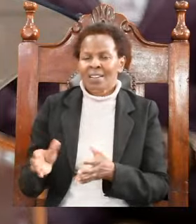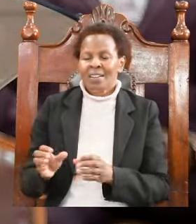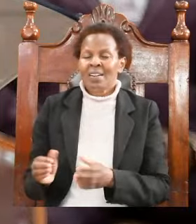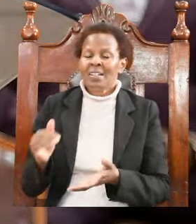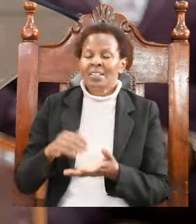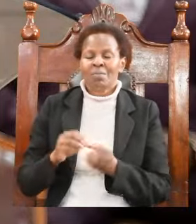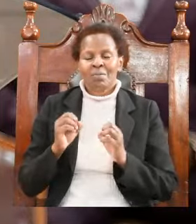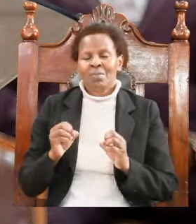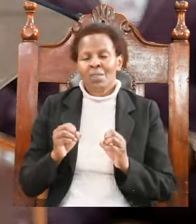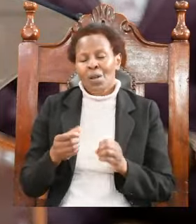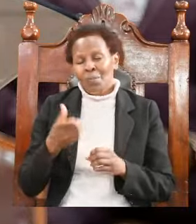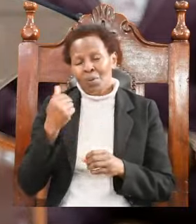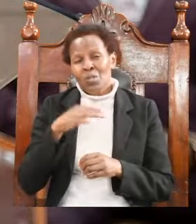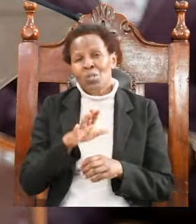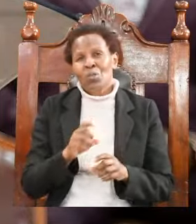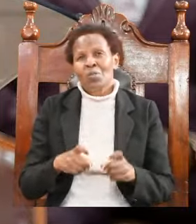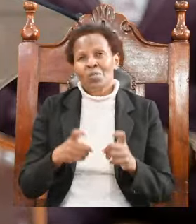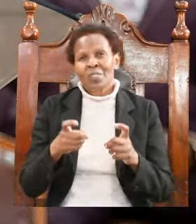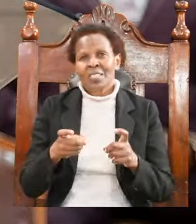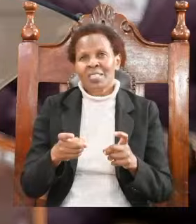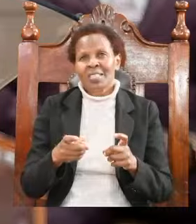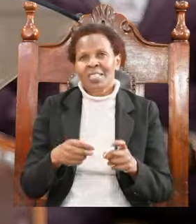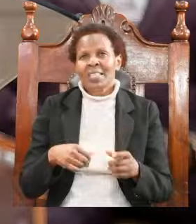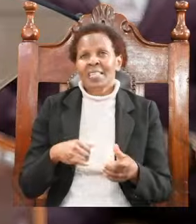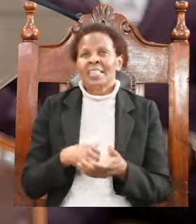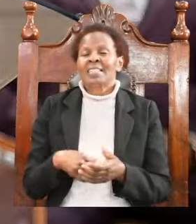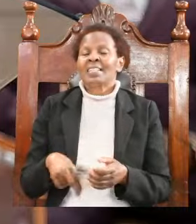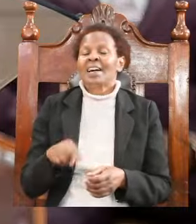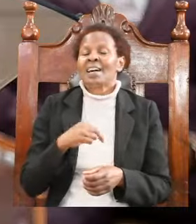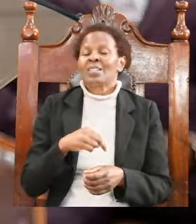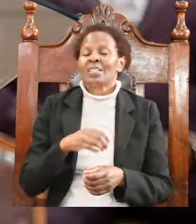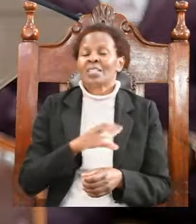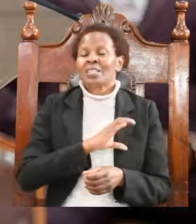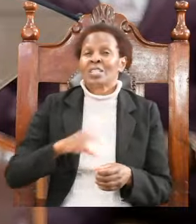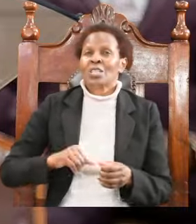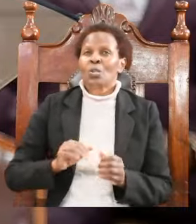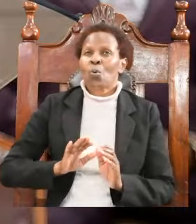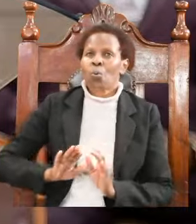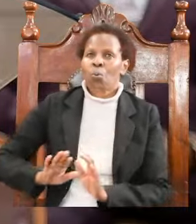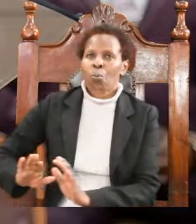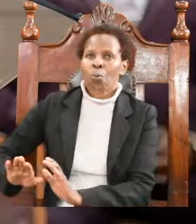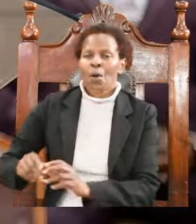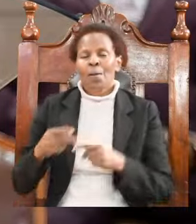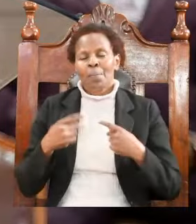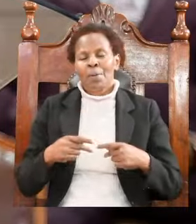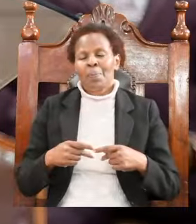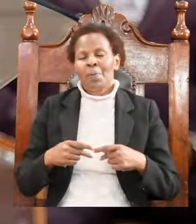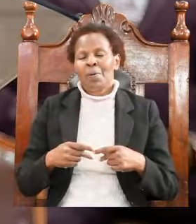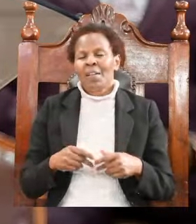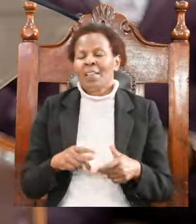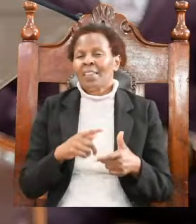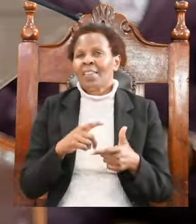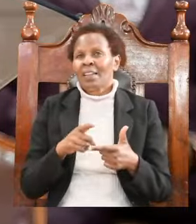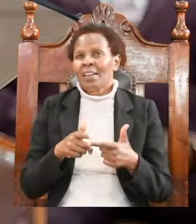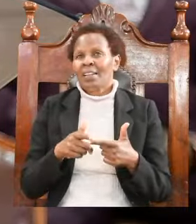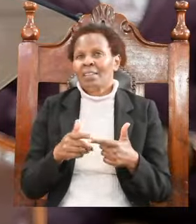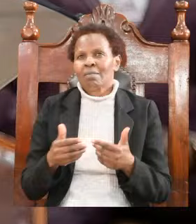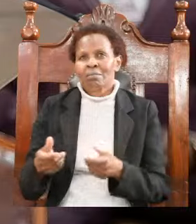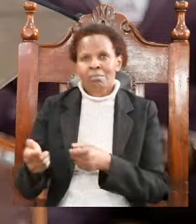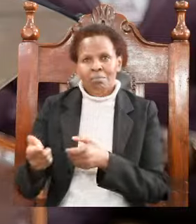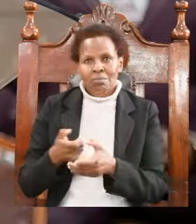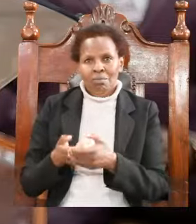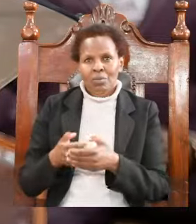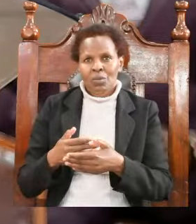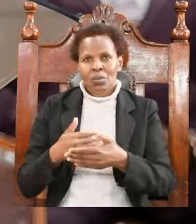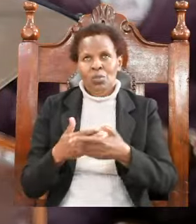have sinned. It is us Christians who have actually pushed people away instead of bringing them closer to Christ,